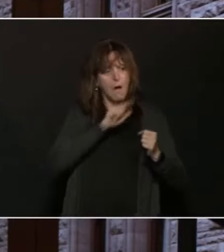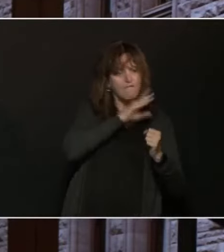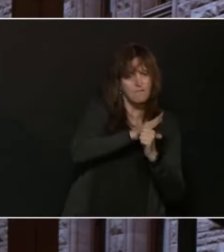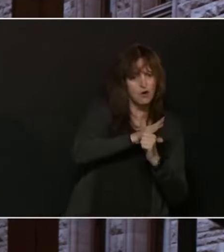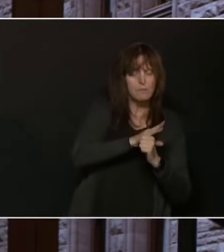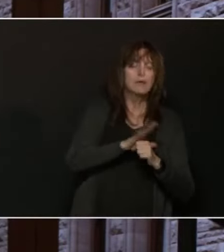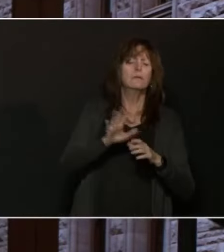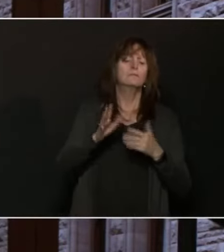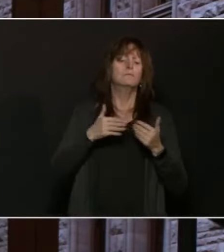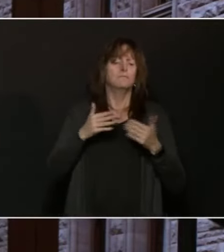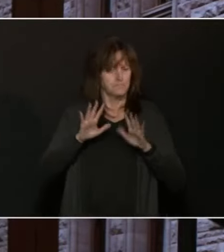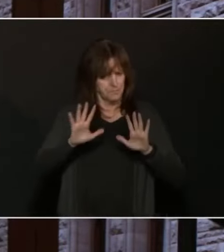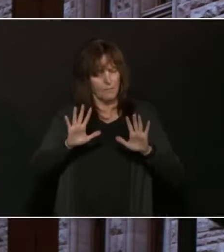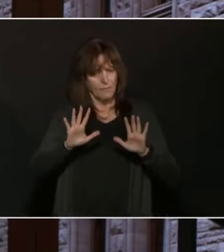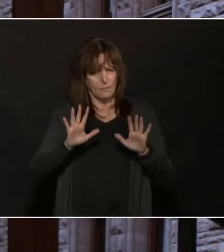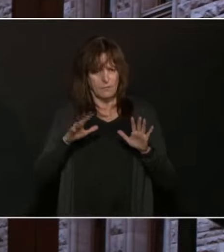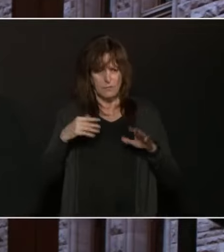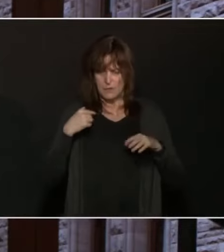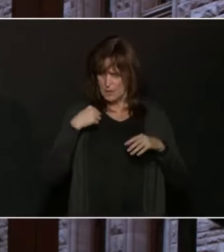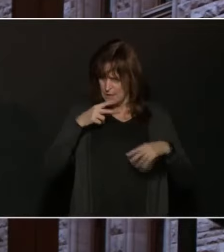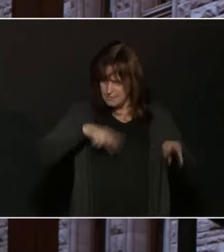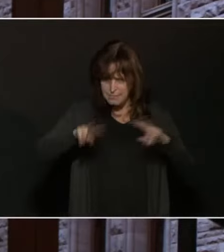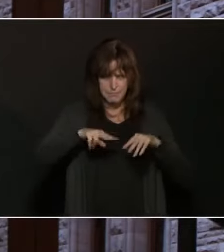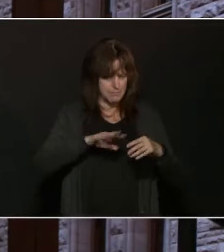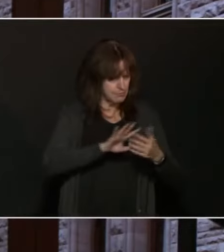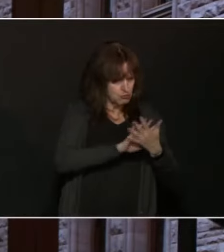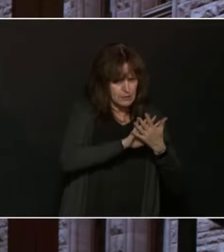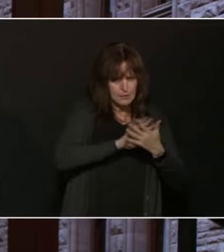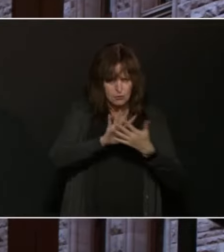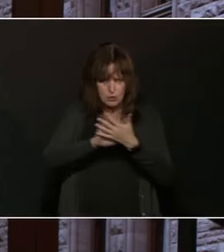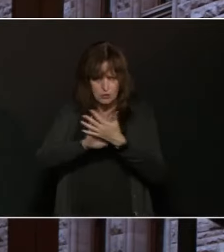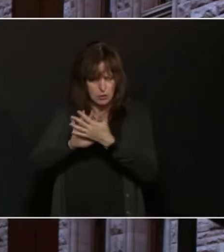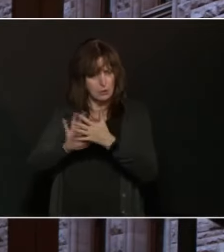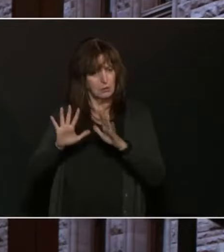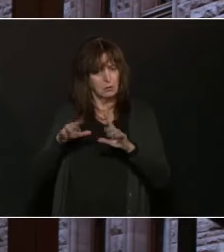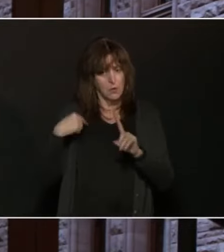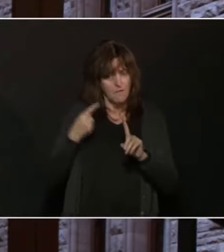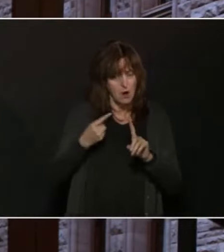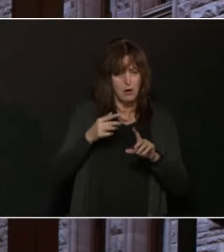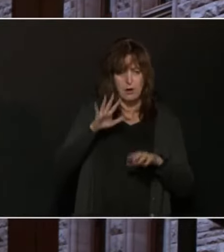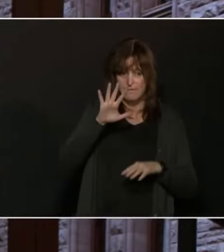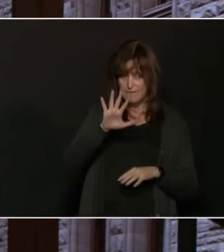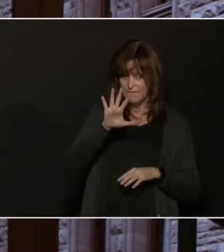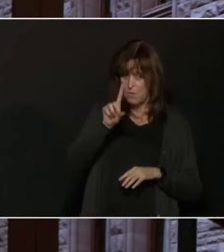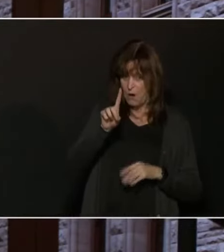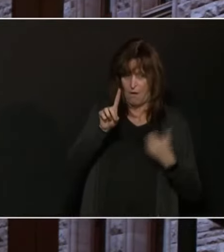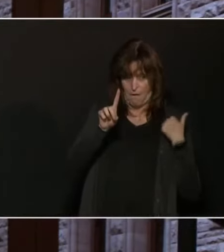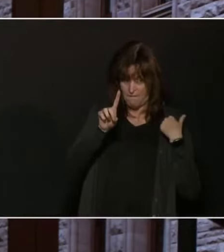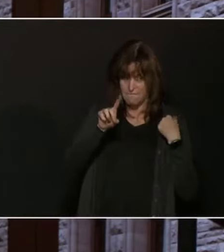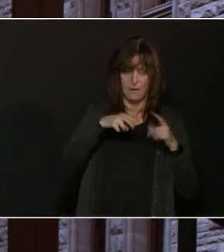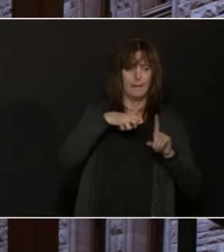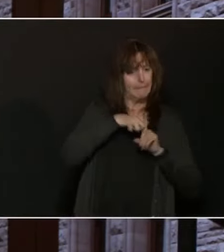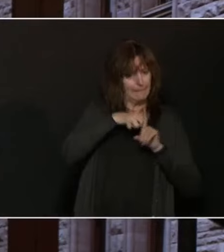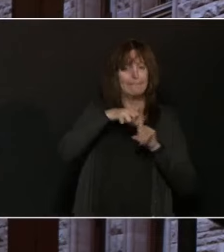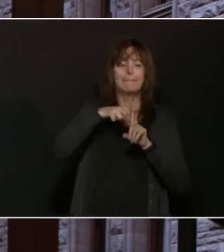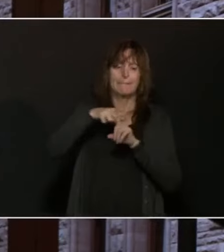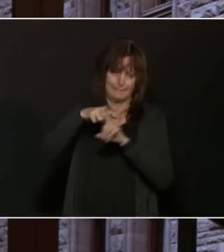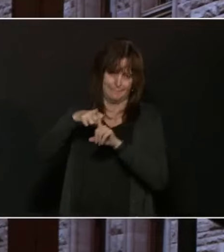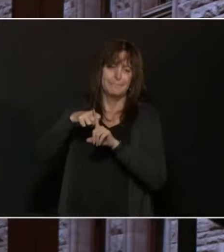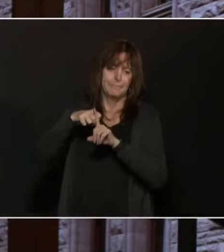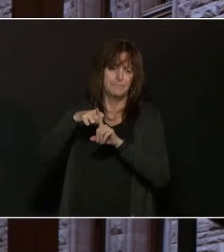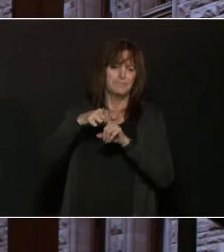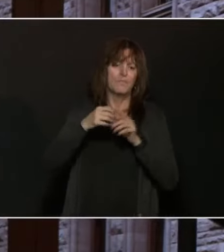that one, and we have identified so far 51 cases, but there are more coming with more testing being done. And we will see that